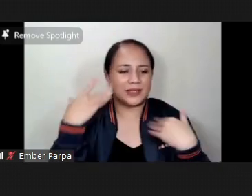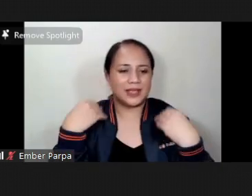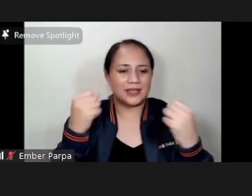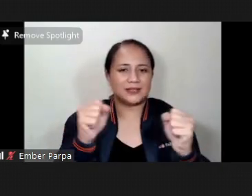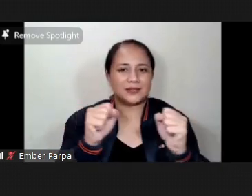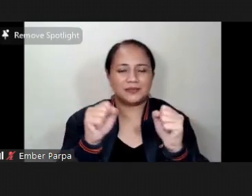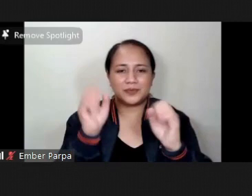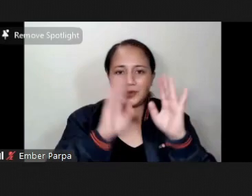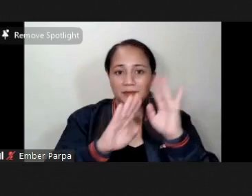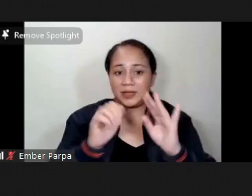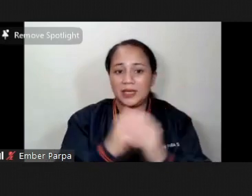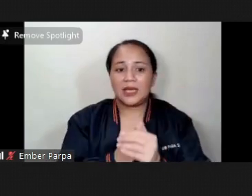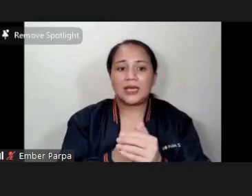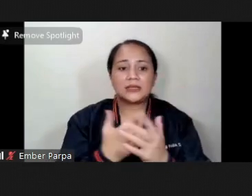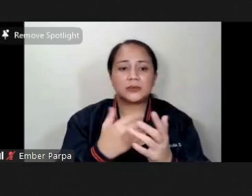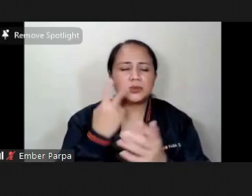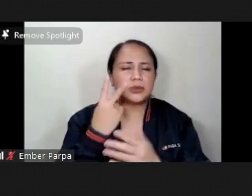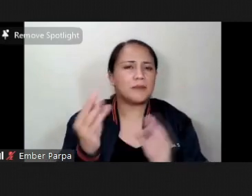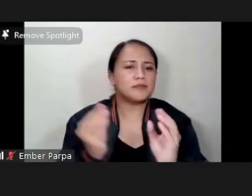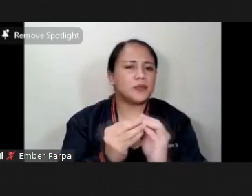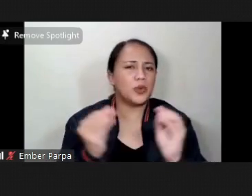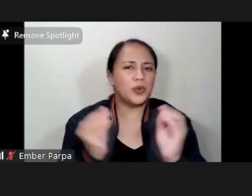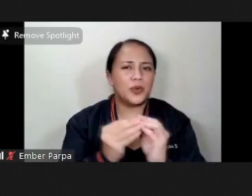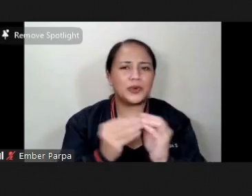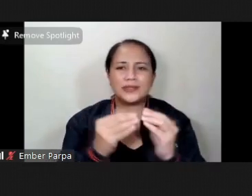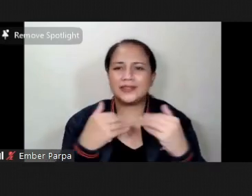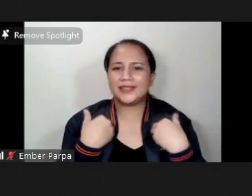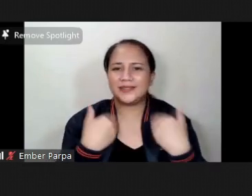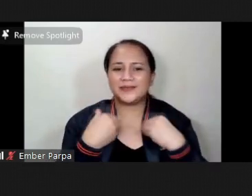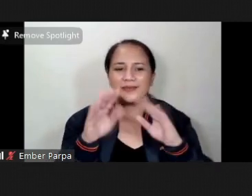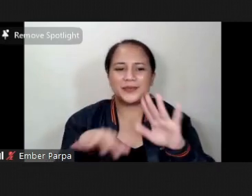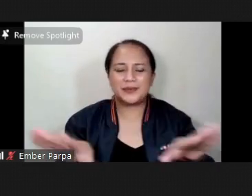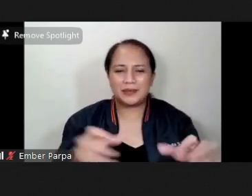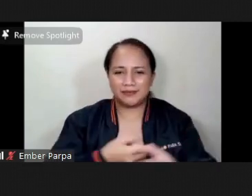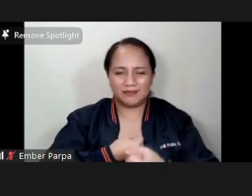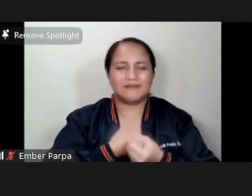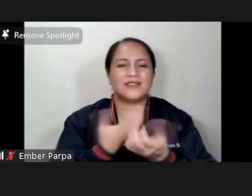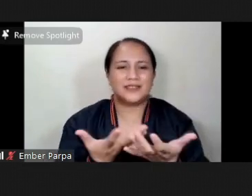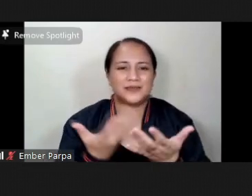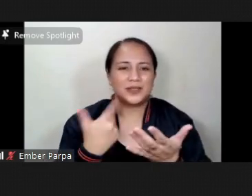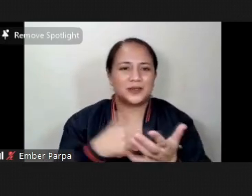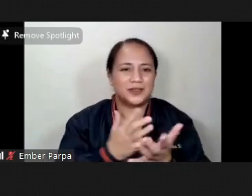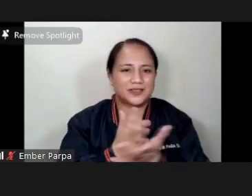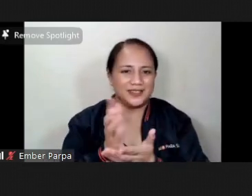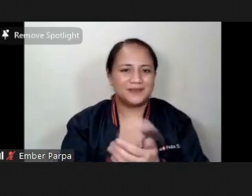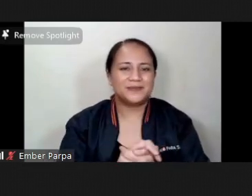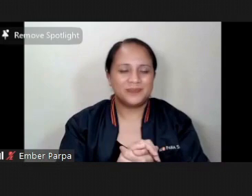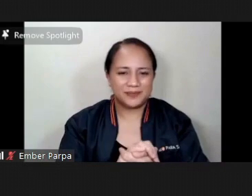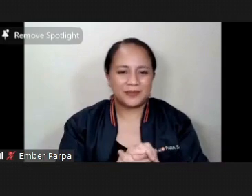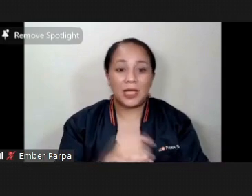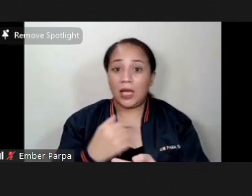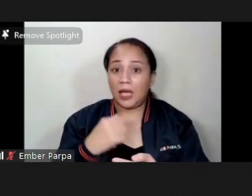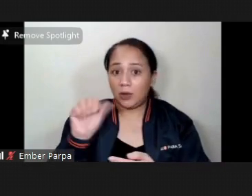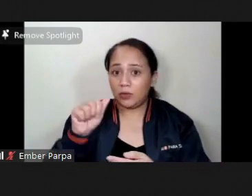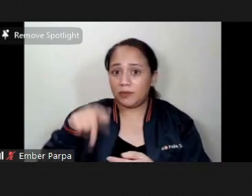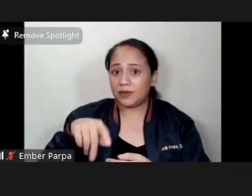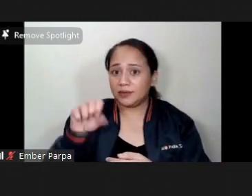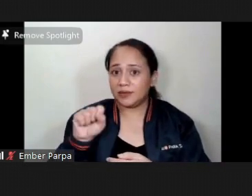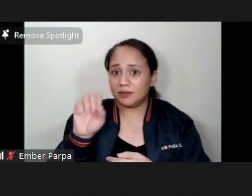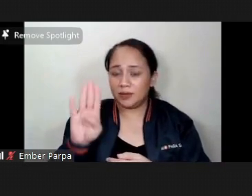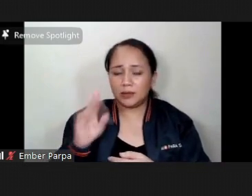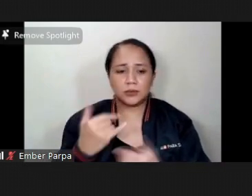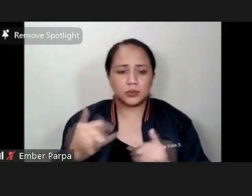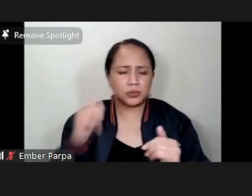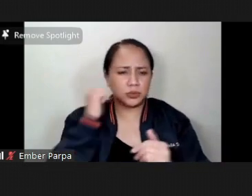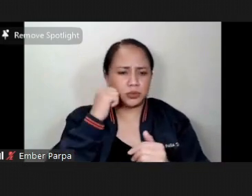issues. We're also seeing more and more young people speaking out for their rights. Akoparasabata has always